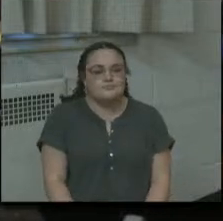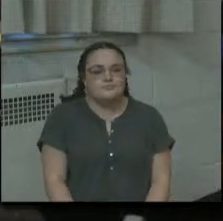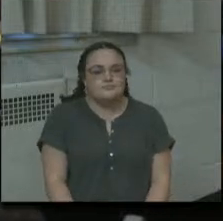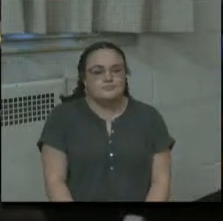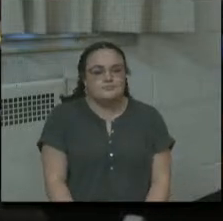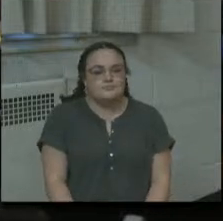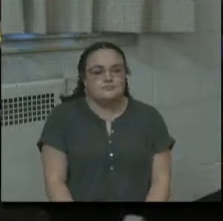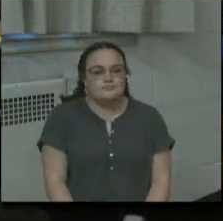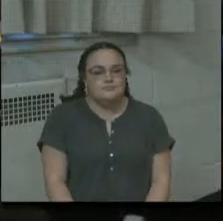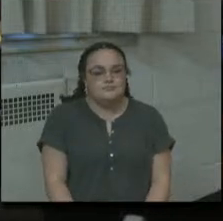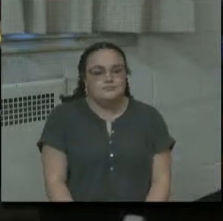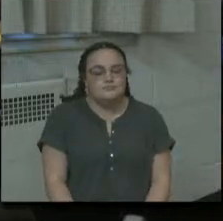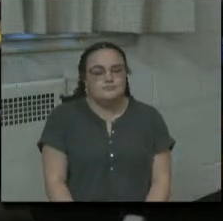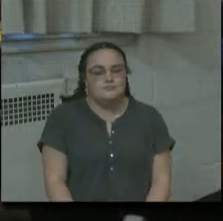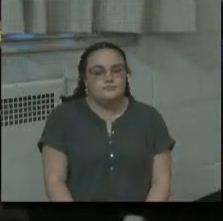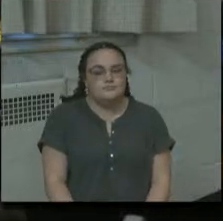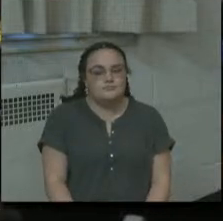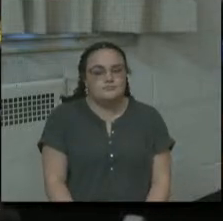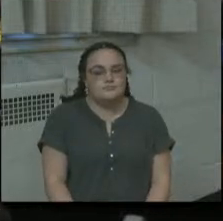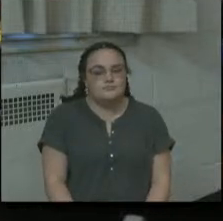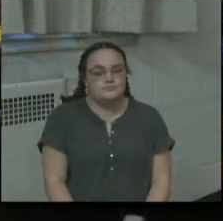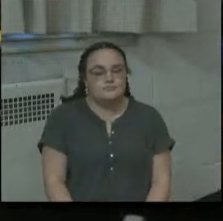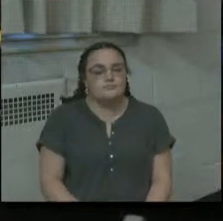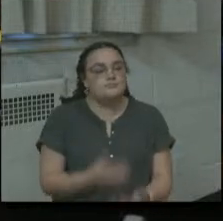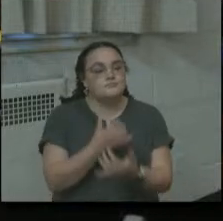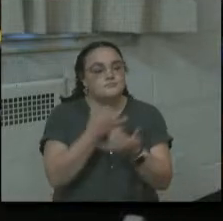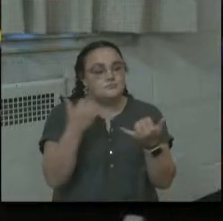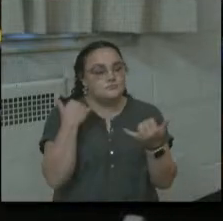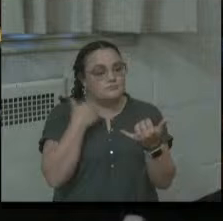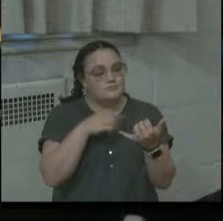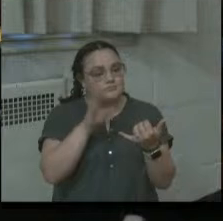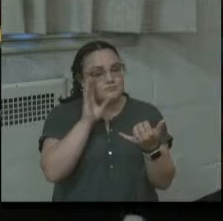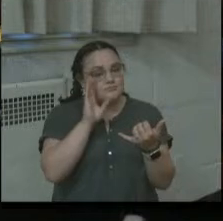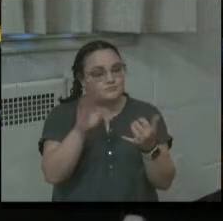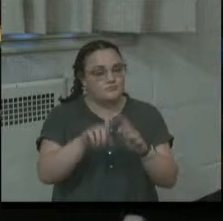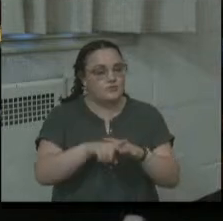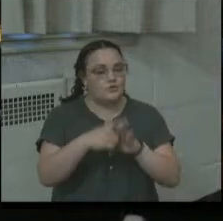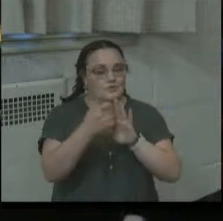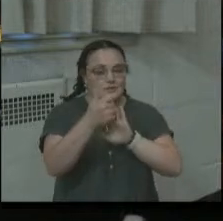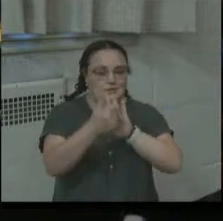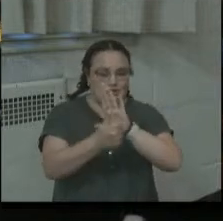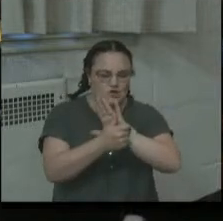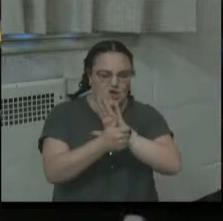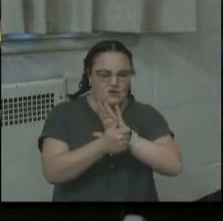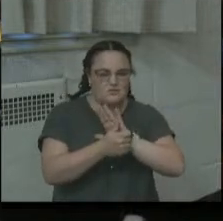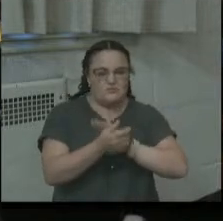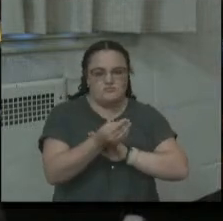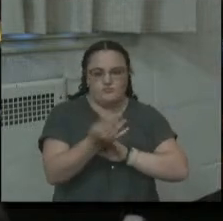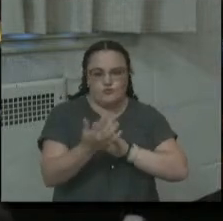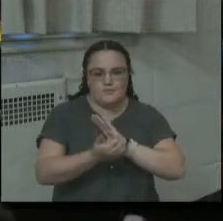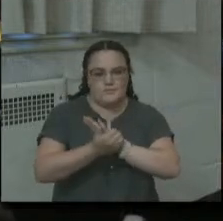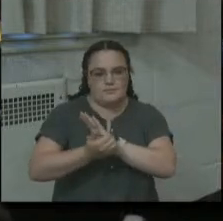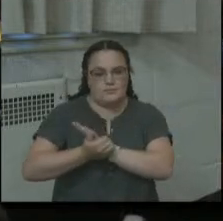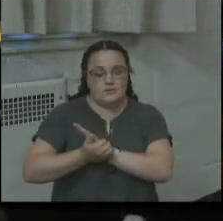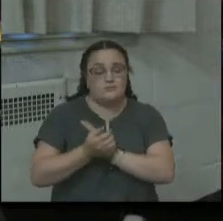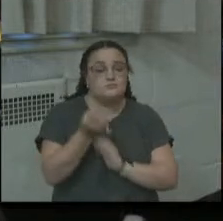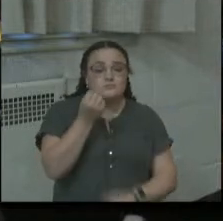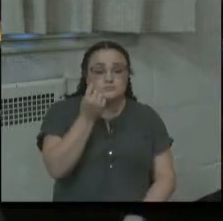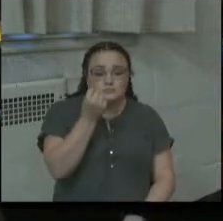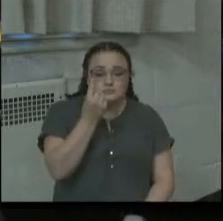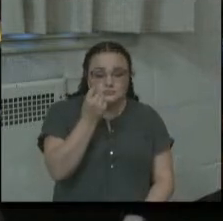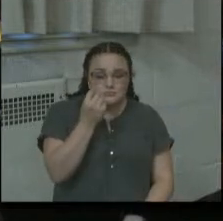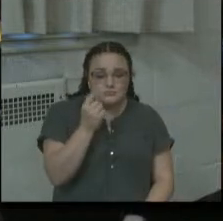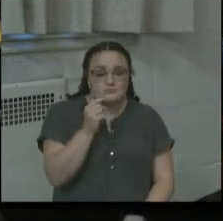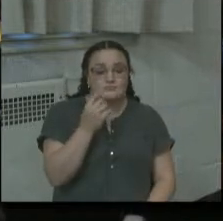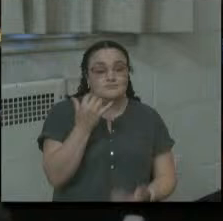At this time, we will have the adoption of the open session agenda as amended. Please be advised that